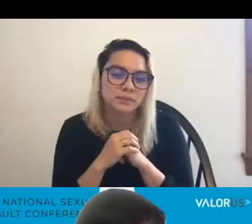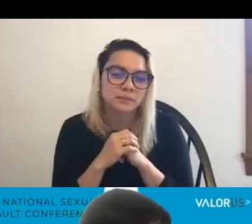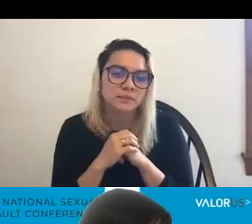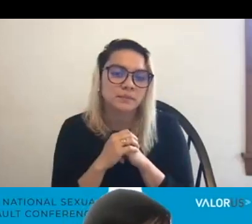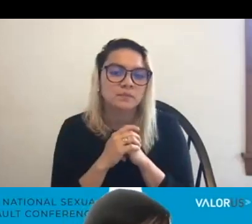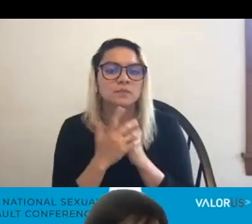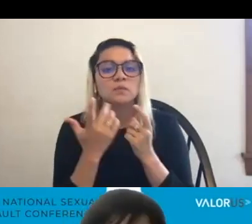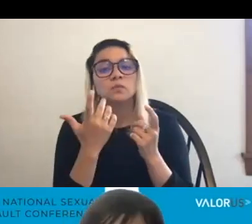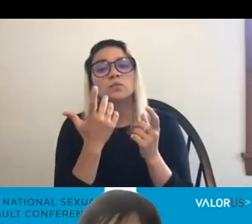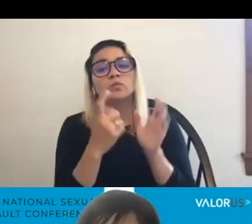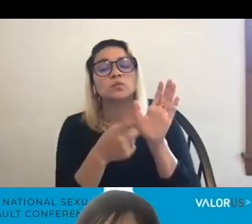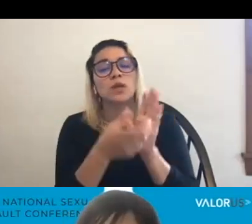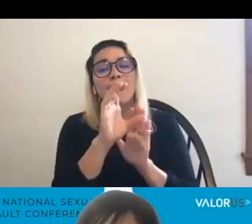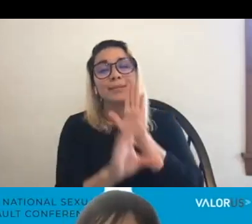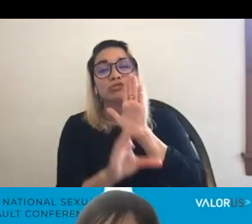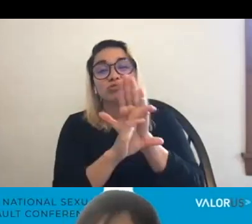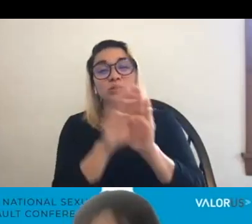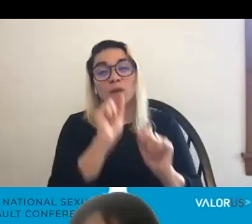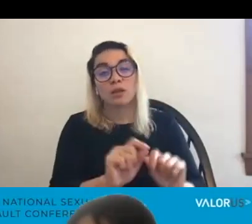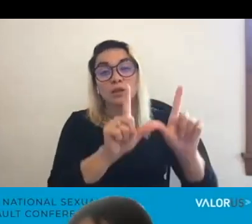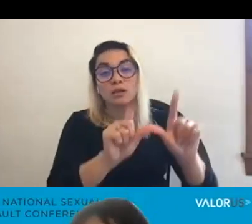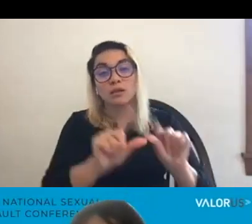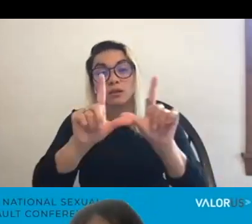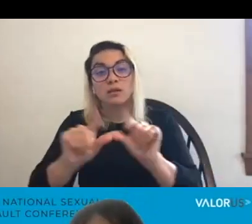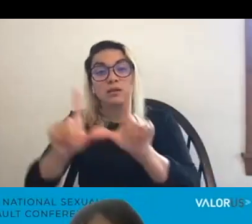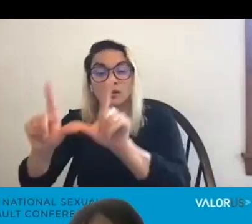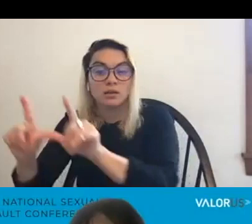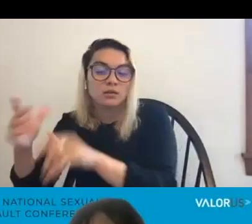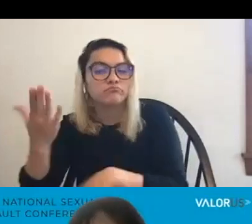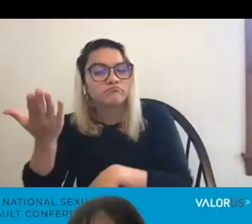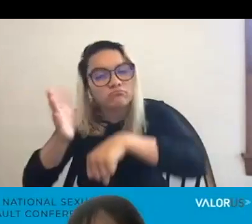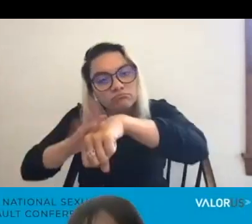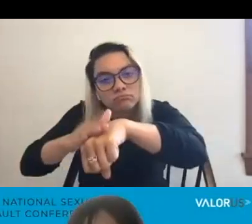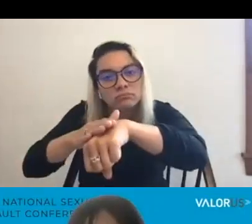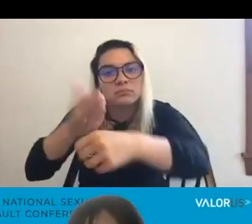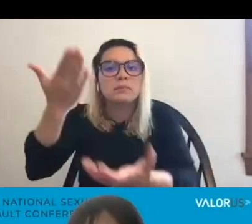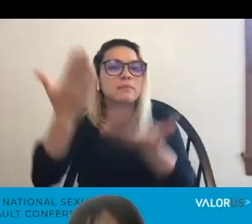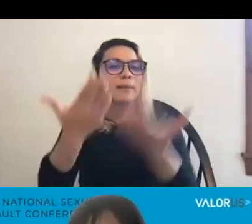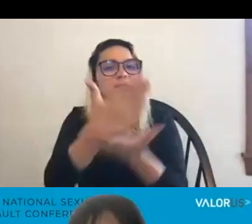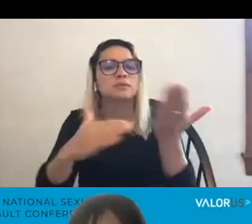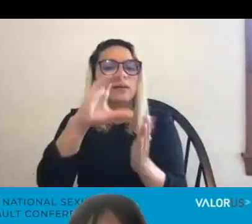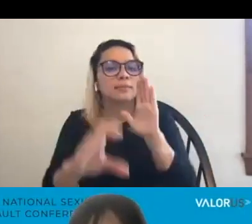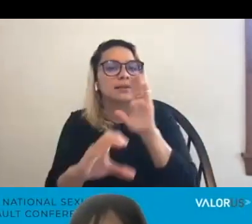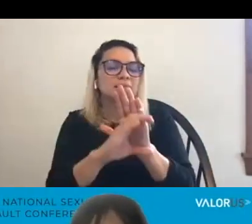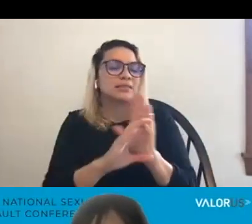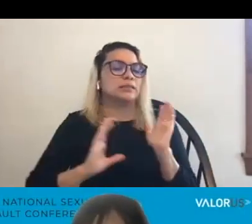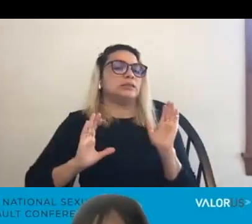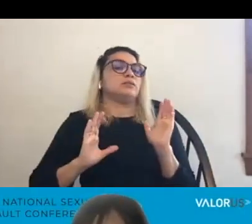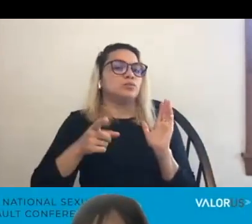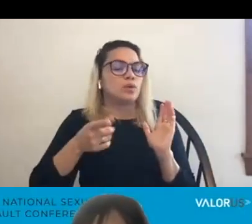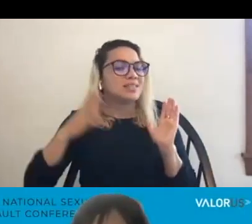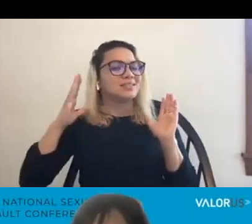certain images. And I wanted to just acknowledge that and give you an opportunity